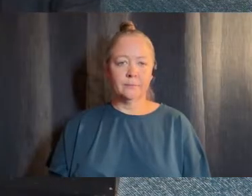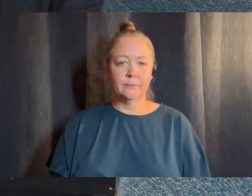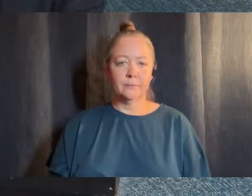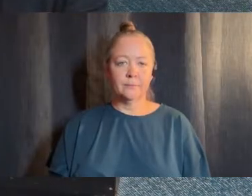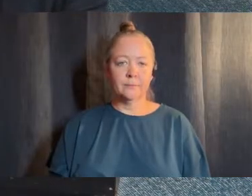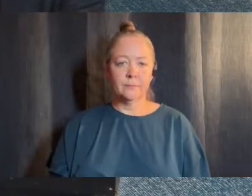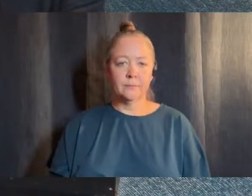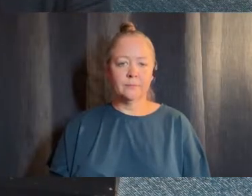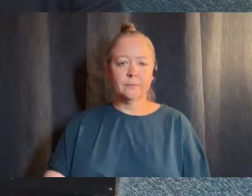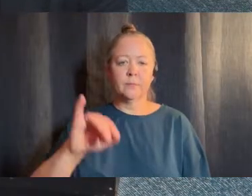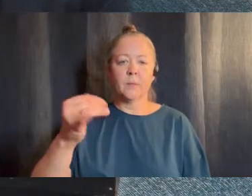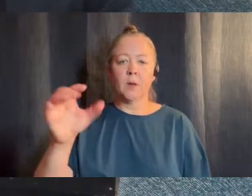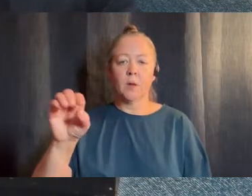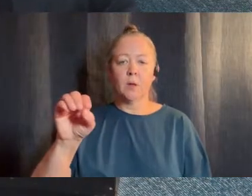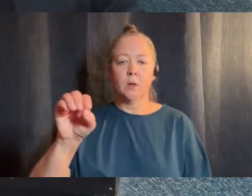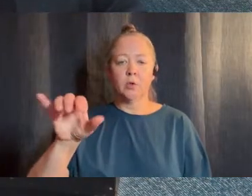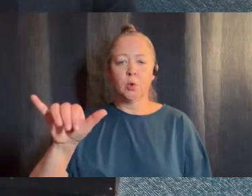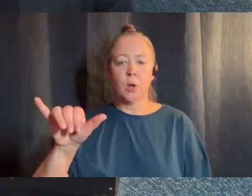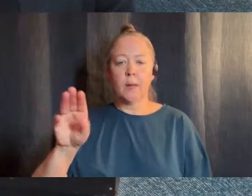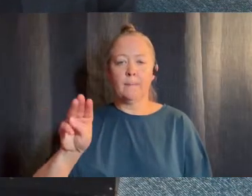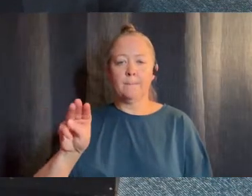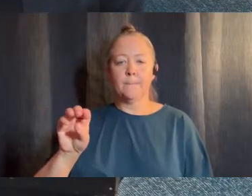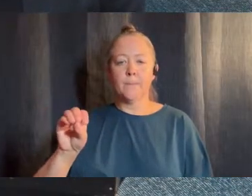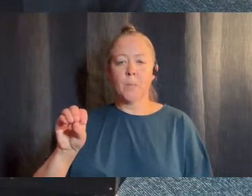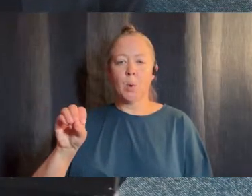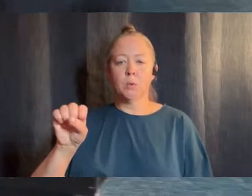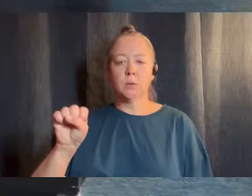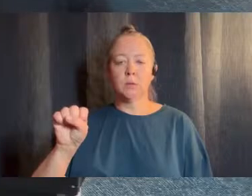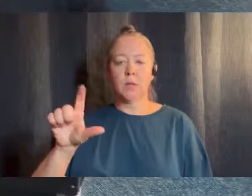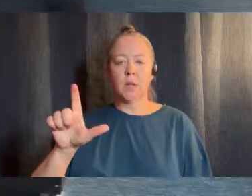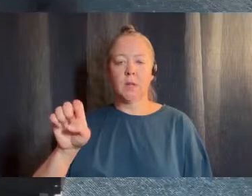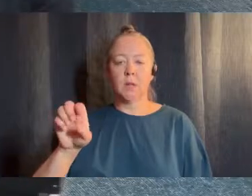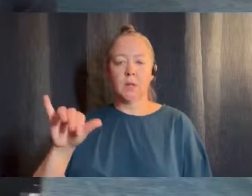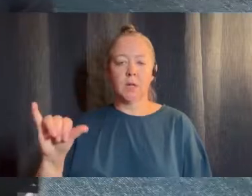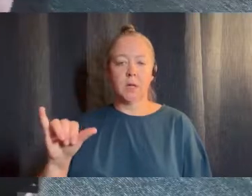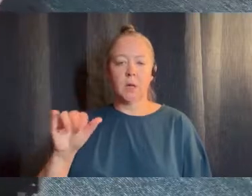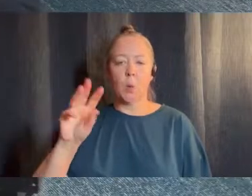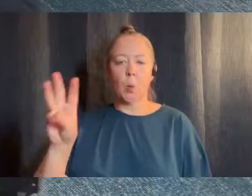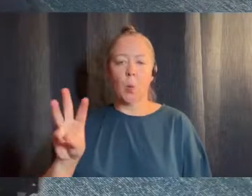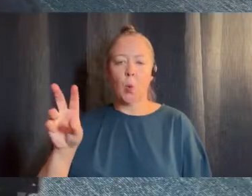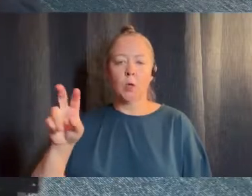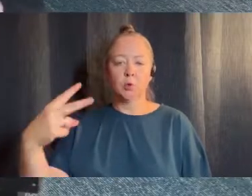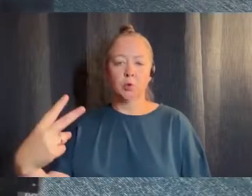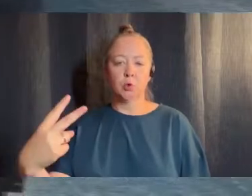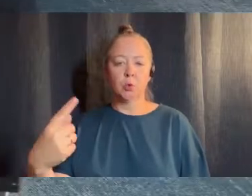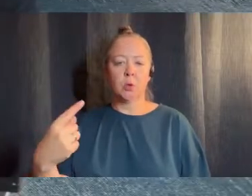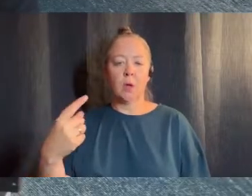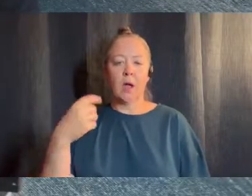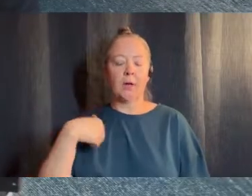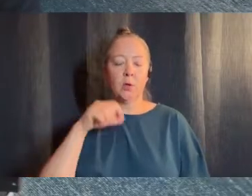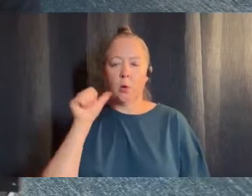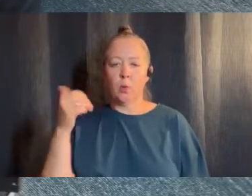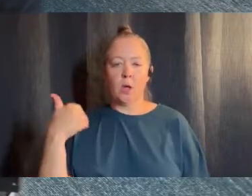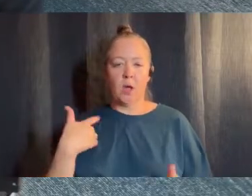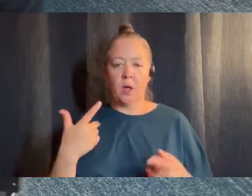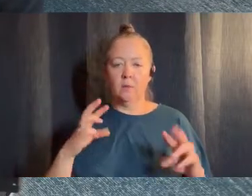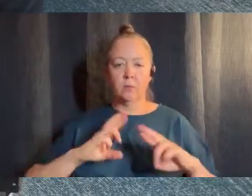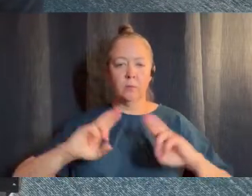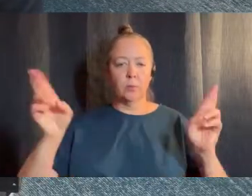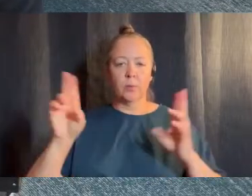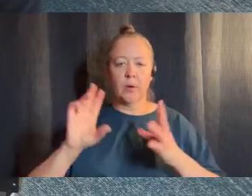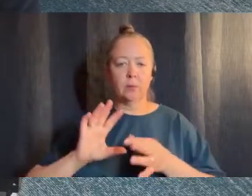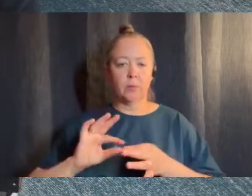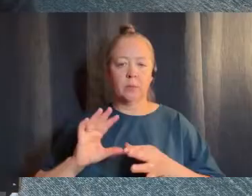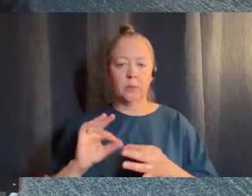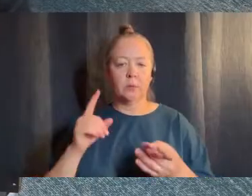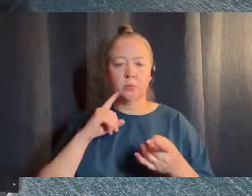Julie Mosley, Ward 2. I do not have prepared remarks tonight, but and had not